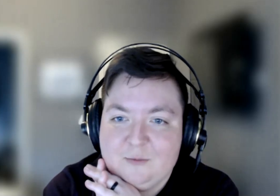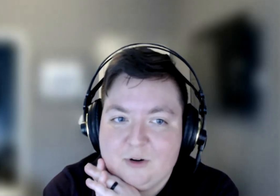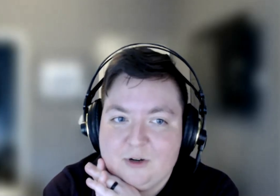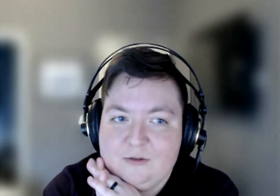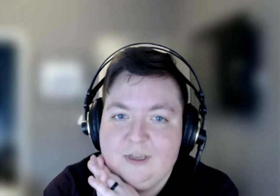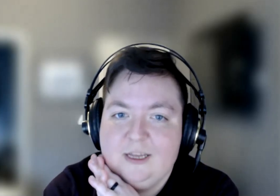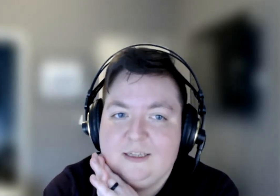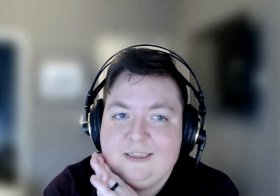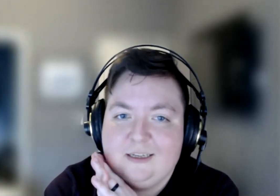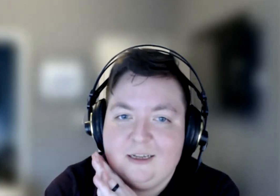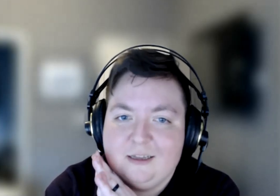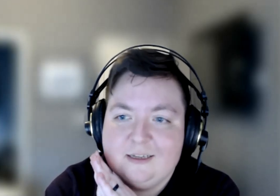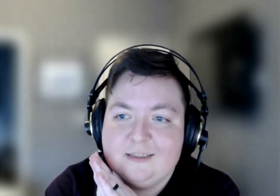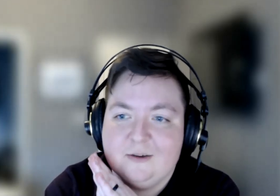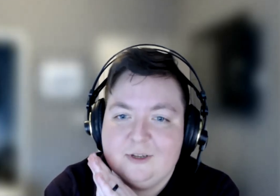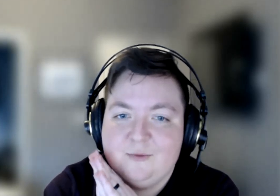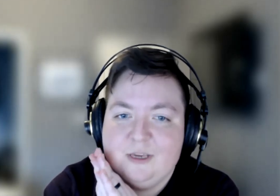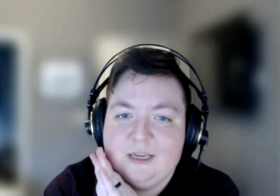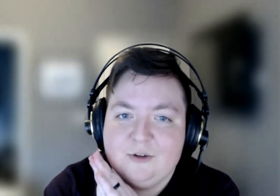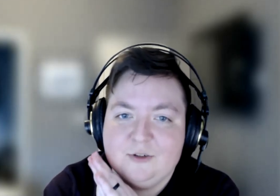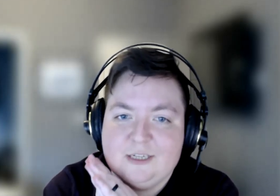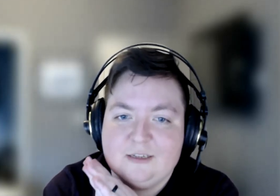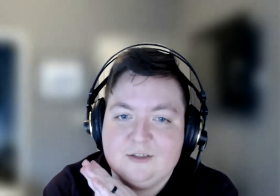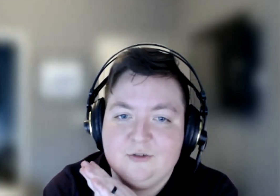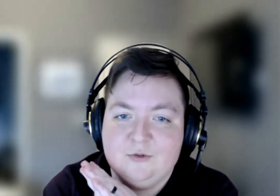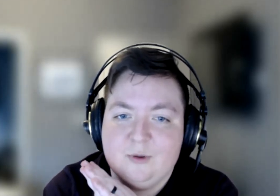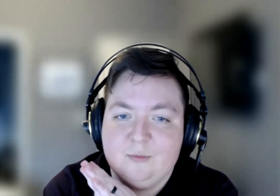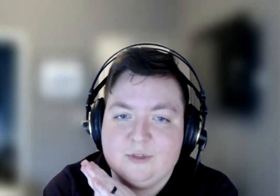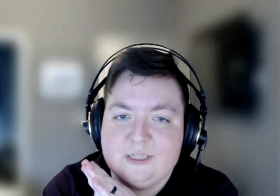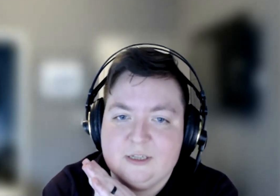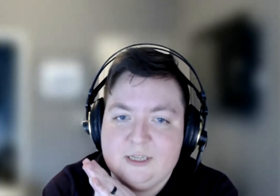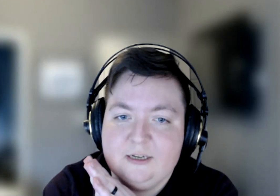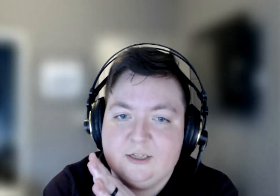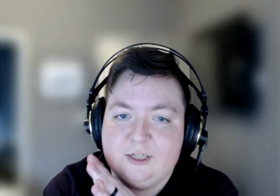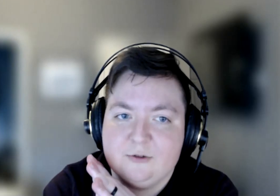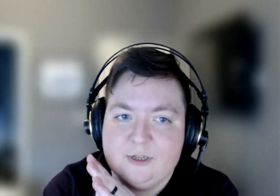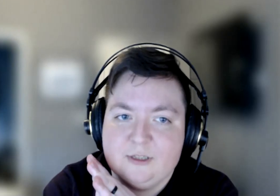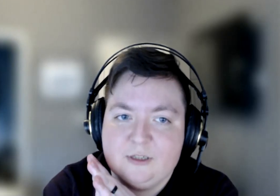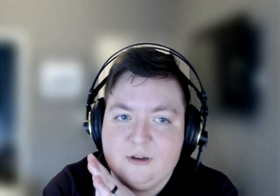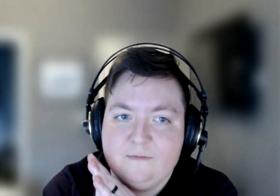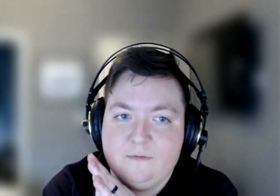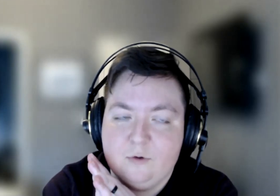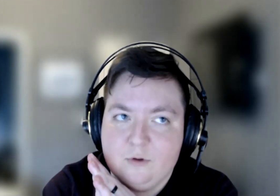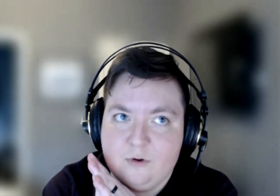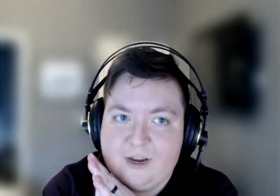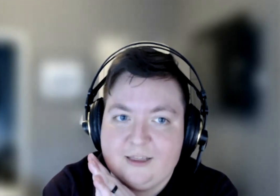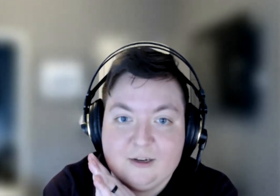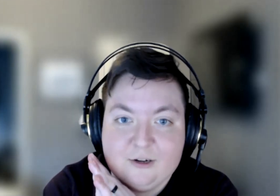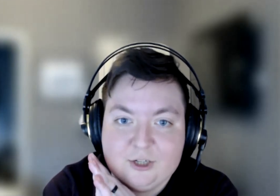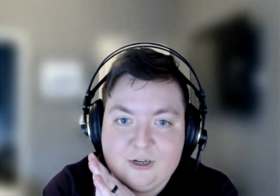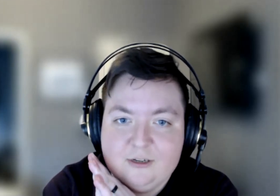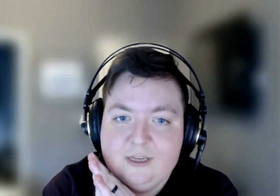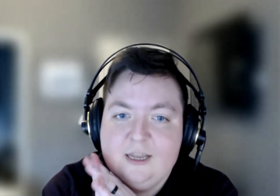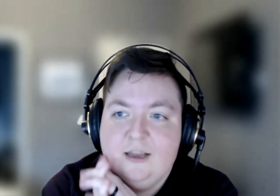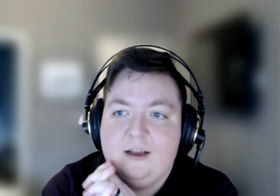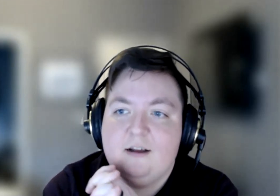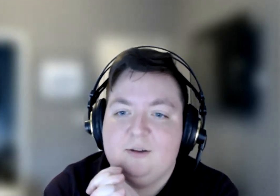Week tomorrow. Daniela is going to be introducing us to Brazilian children's folklore and